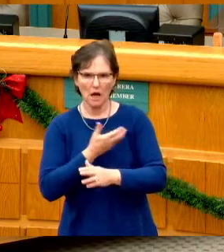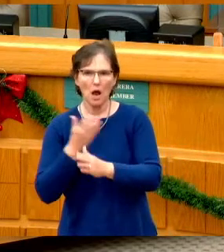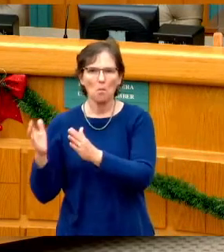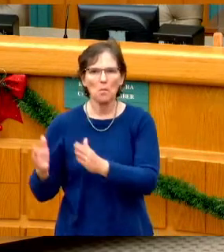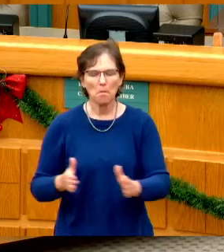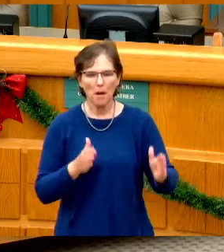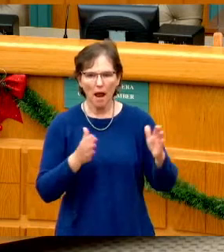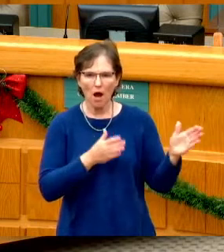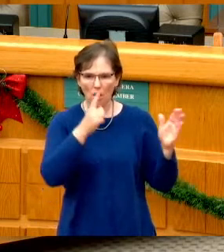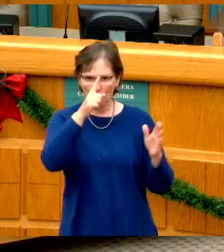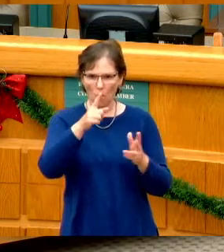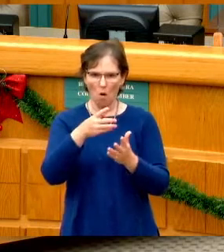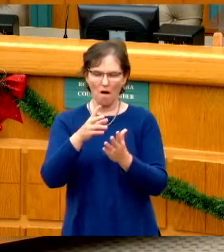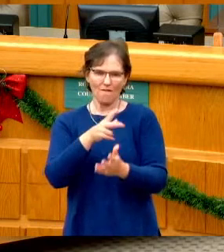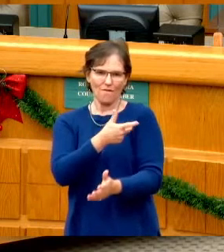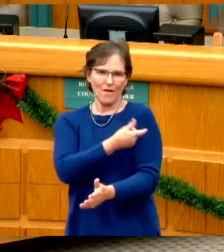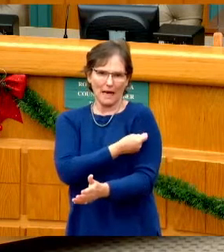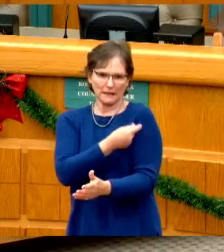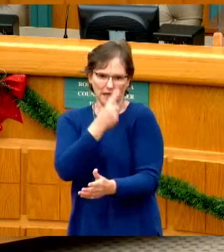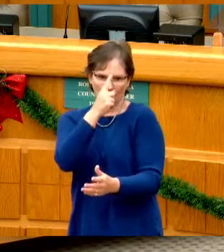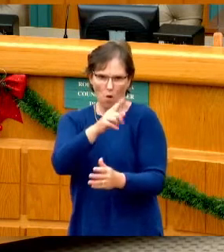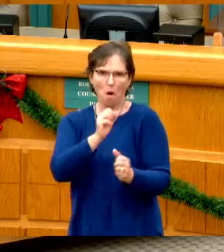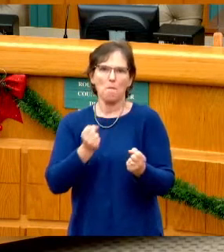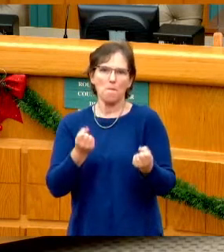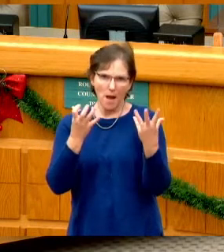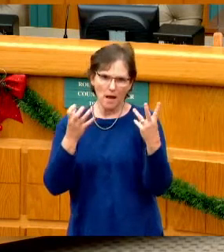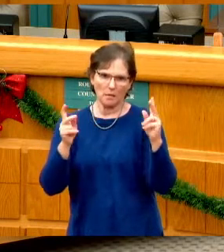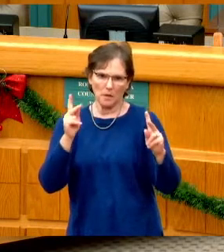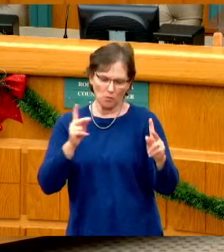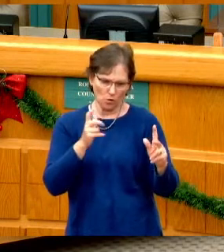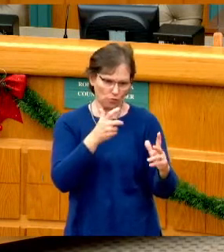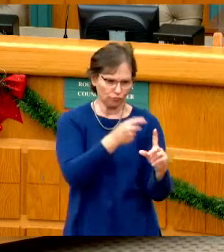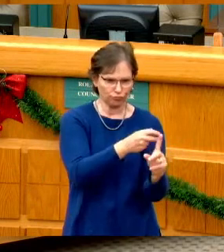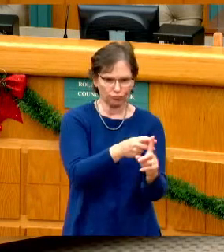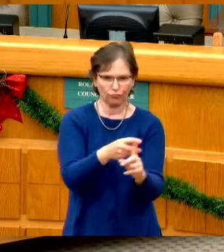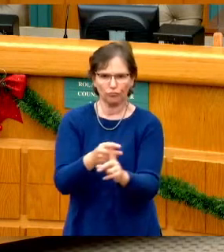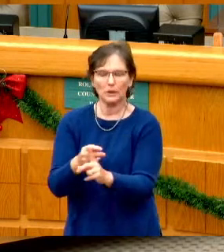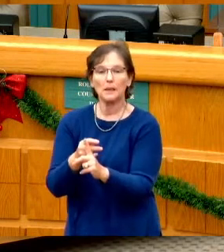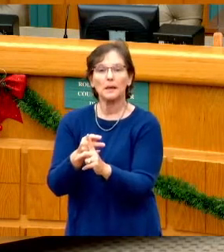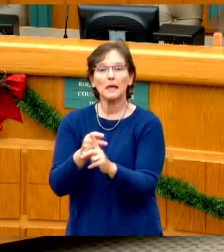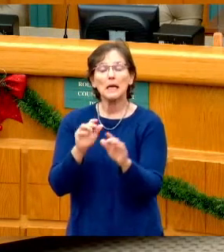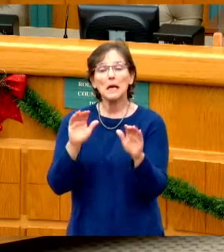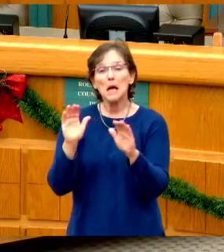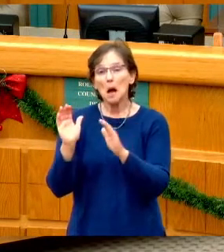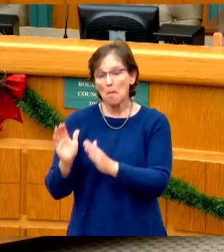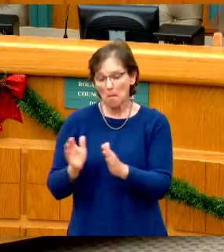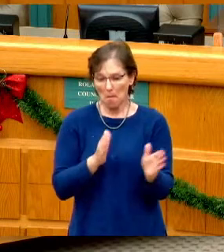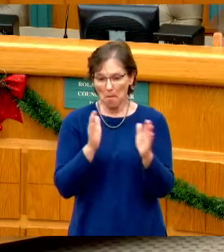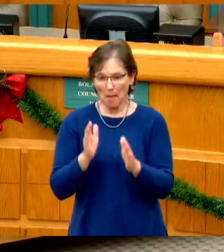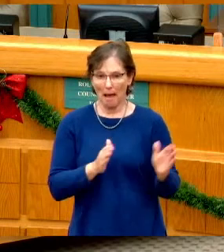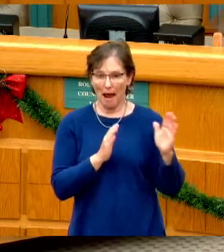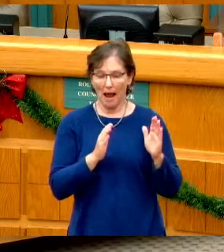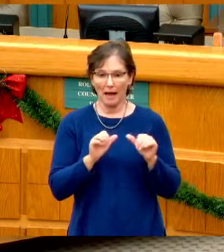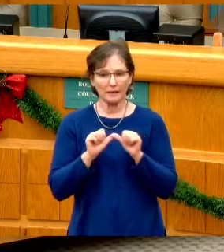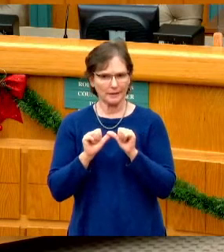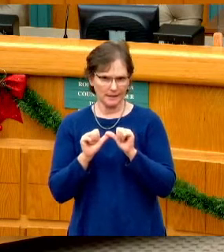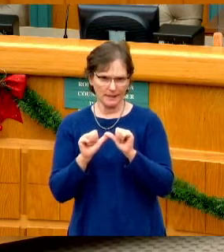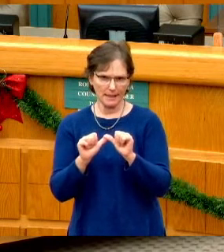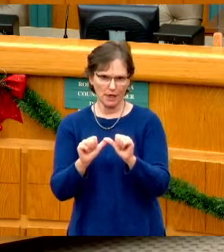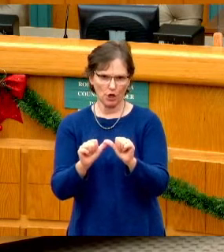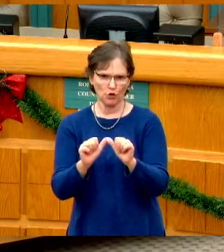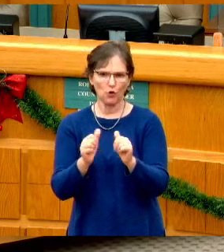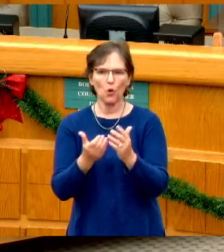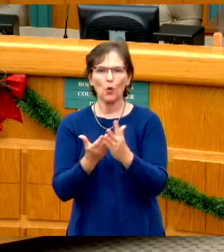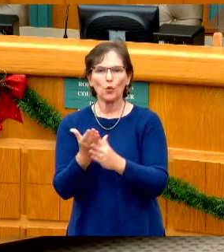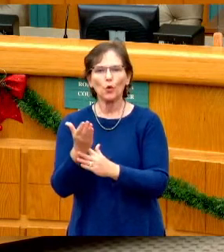COVID-19 vaccine for mass distribution. The plan for vaccine distribution continues to be scheduled on a phased